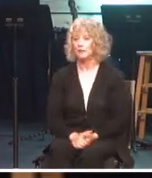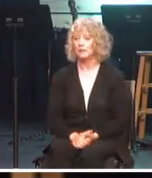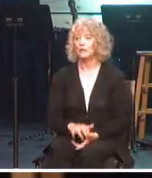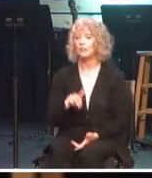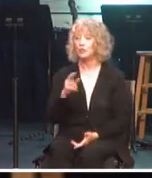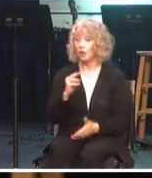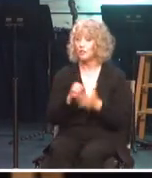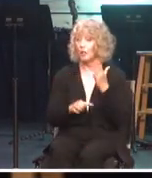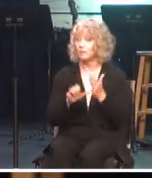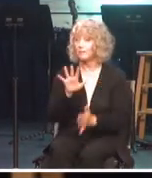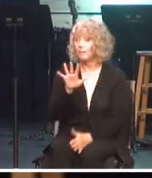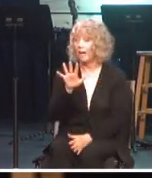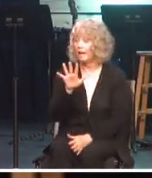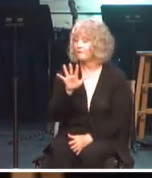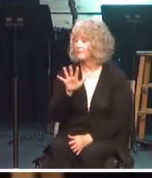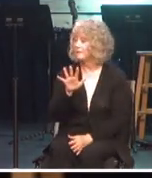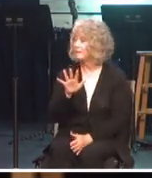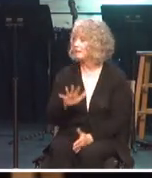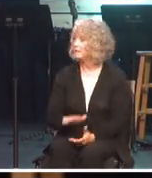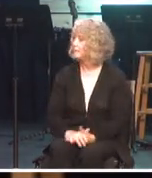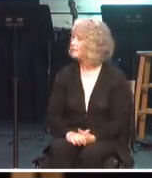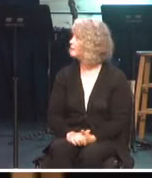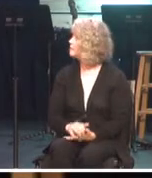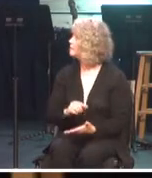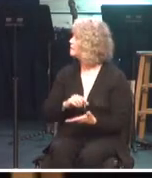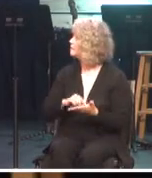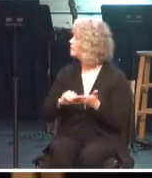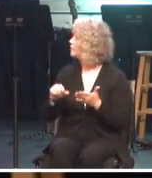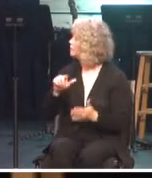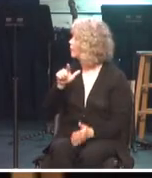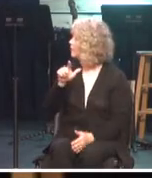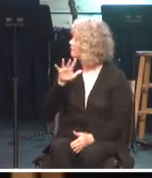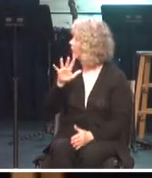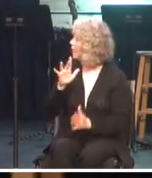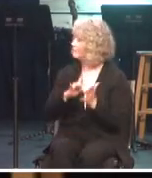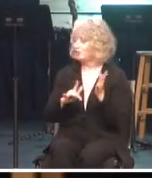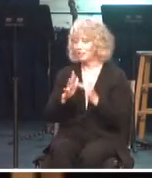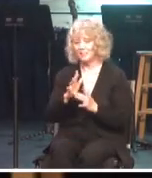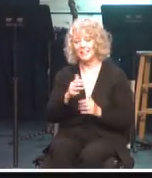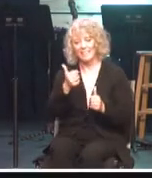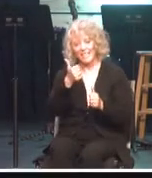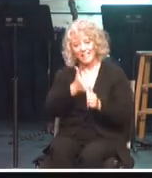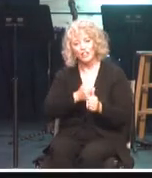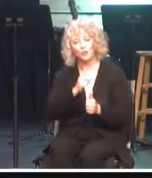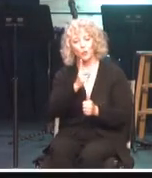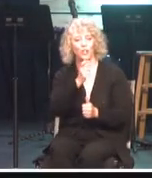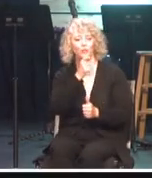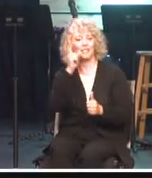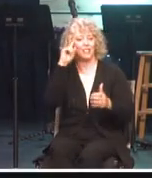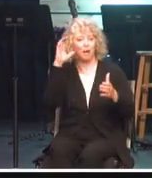John chapter 5. Verse 25, Jesus calls every unbeliever